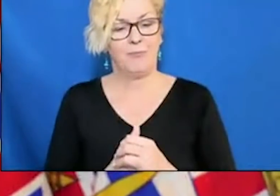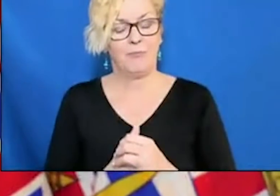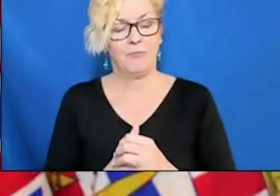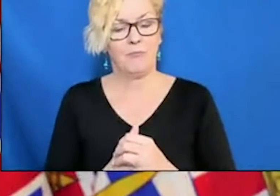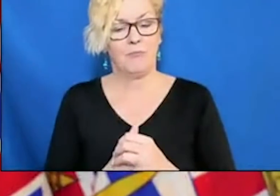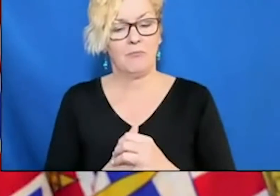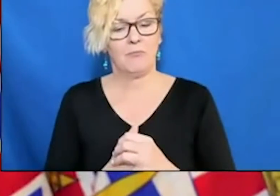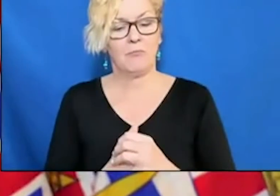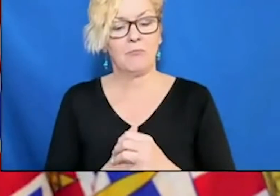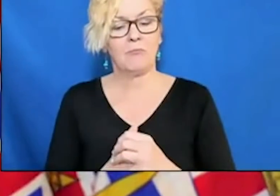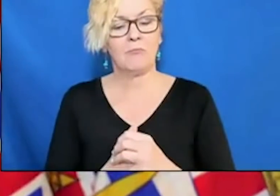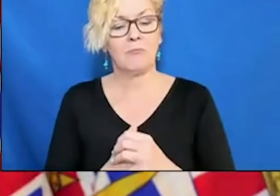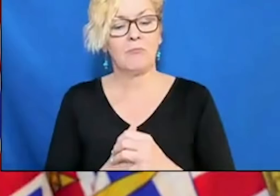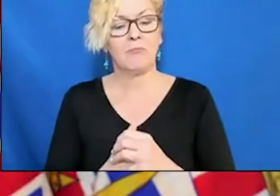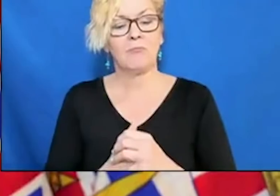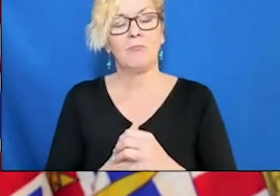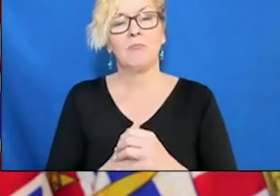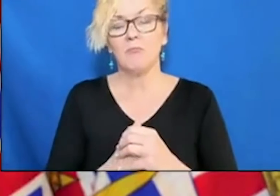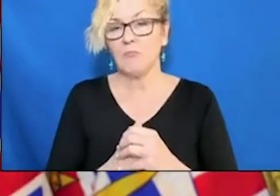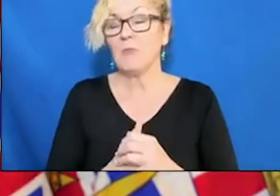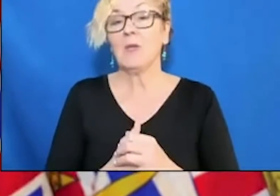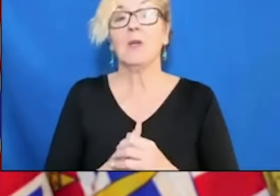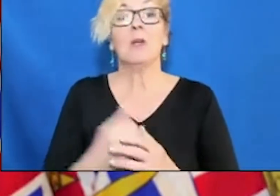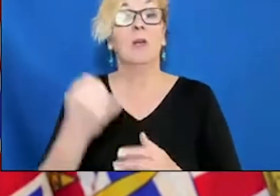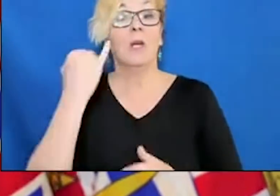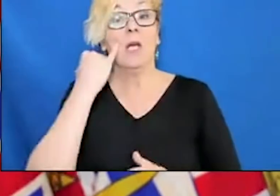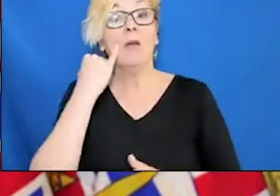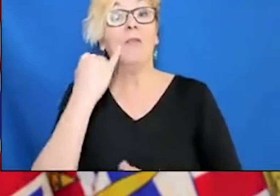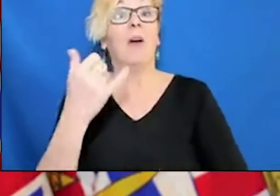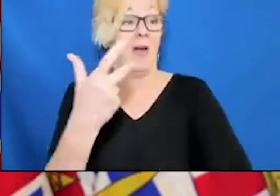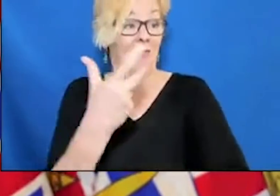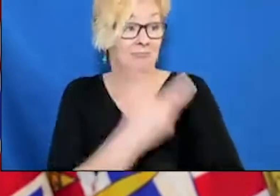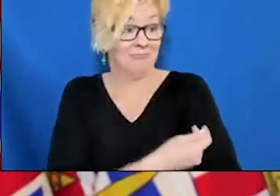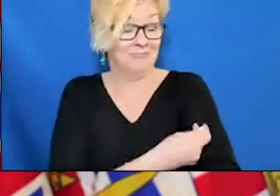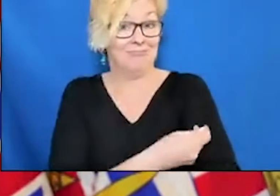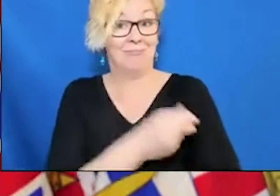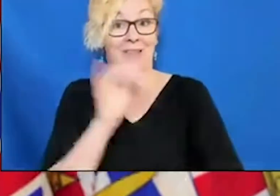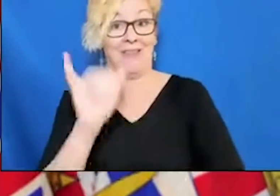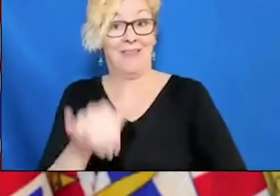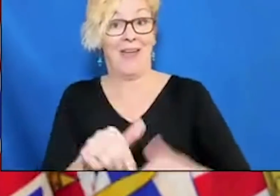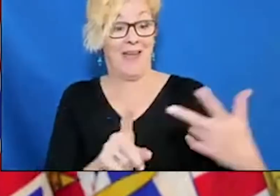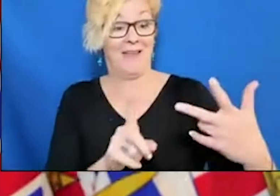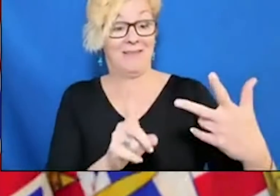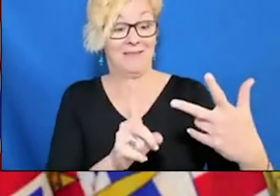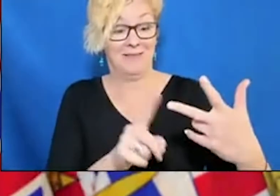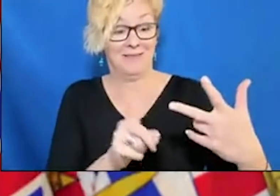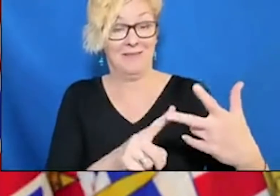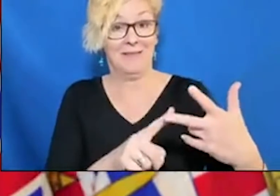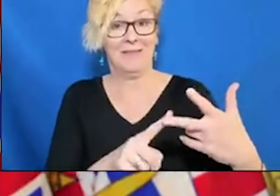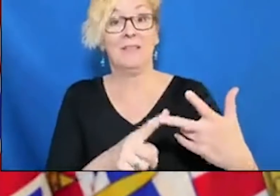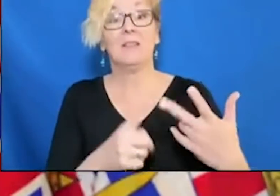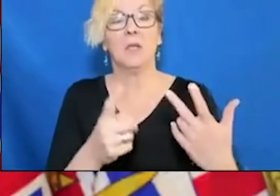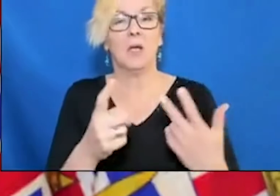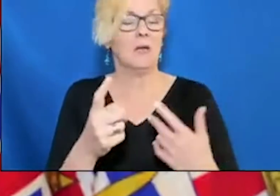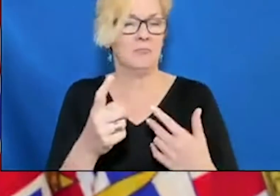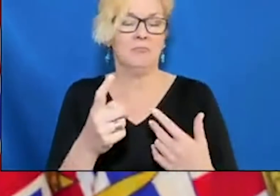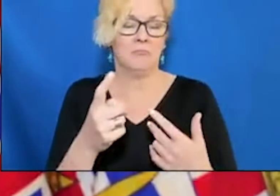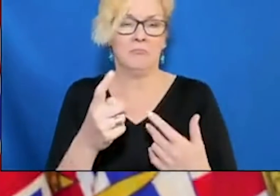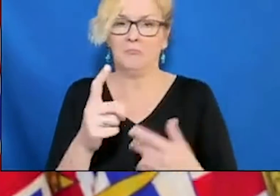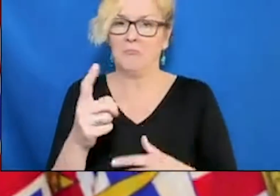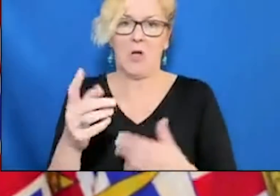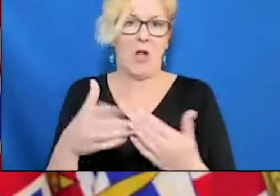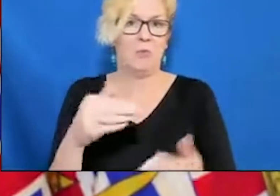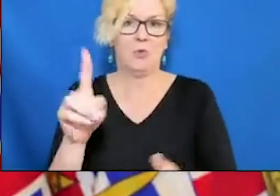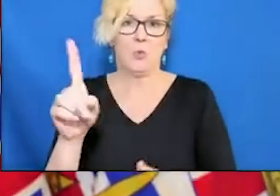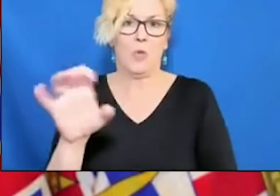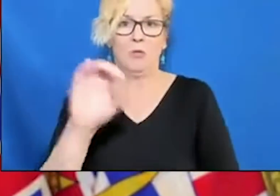efficacy for even mild illness is very high, and it's even higher, close to 100%, similar to what we saw with the